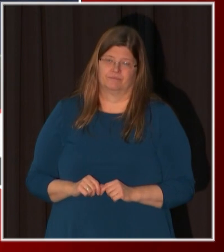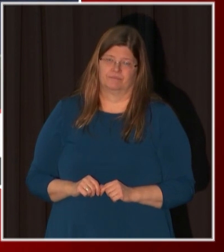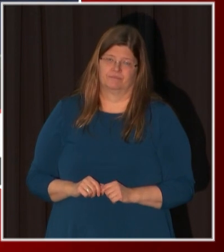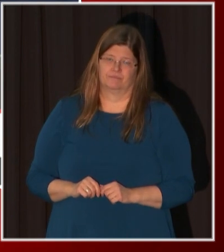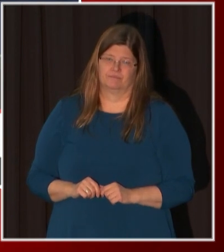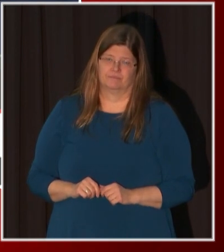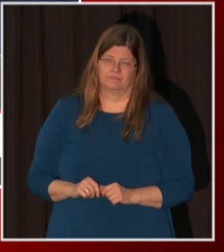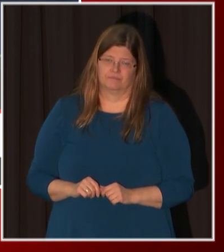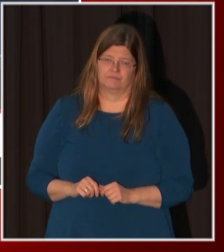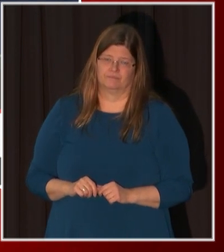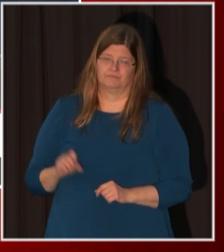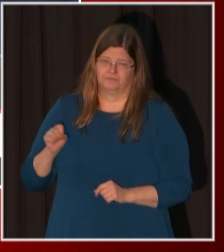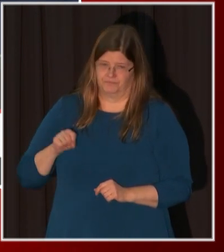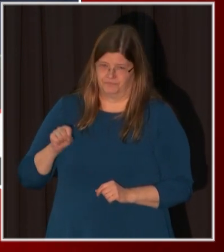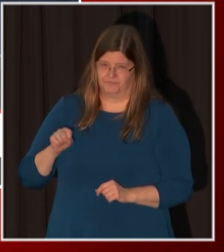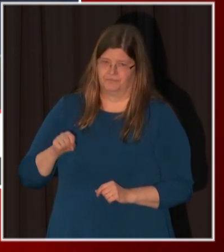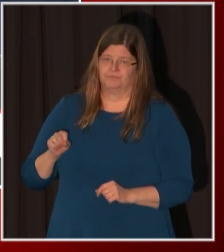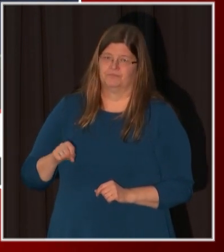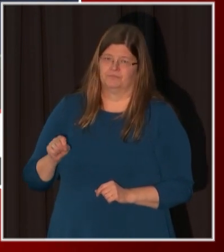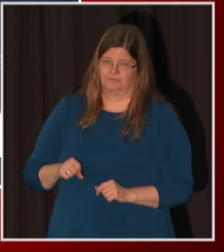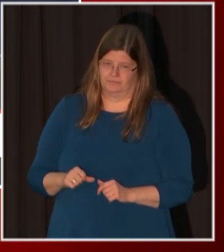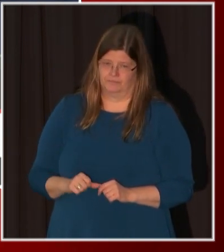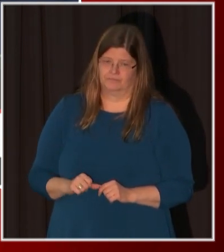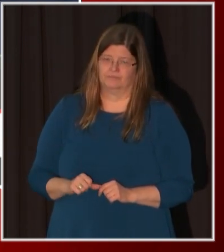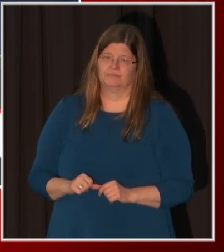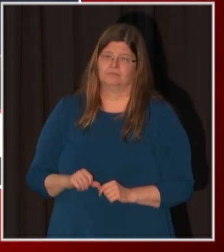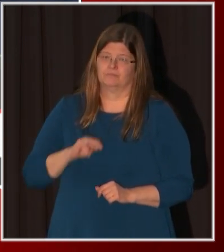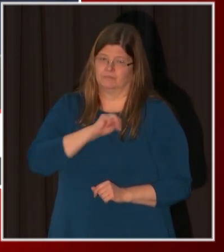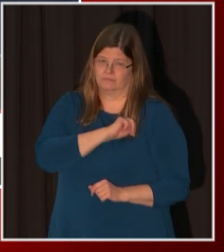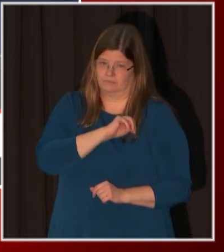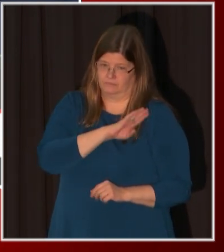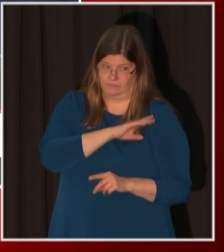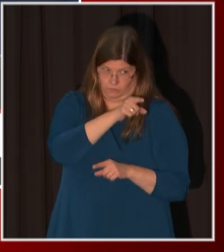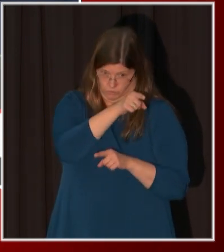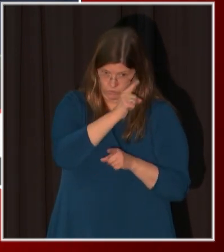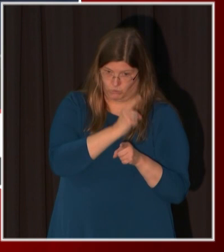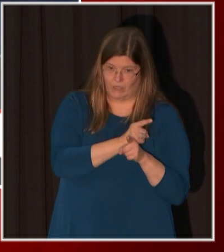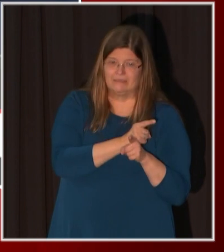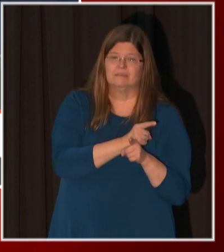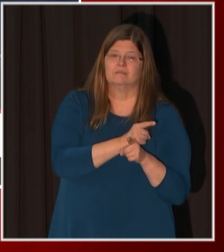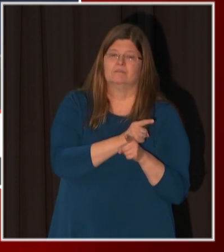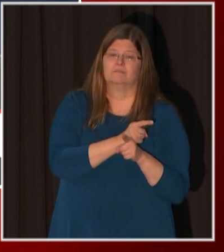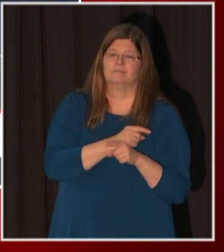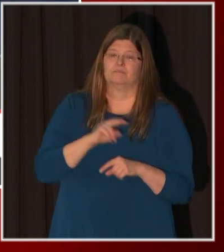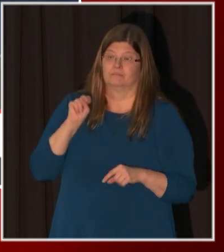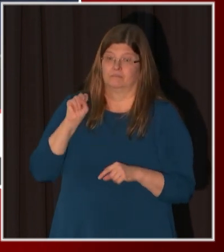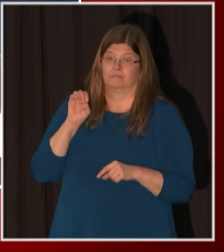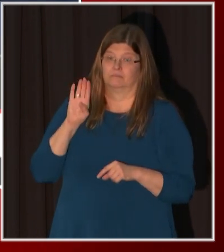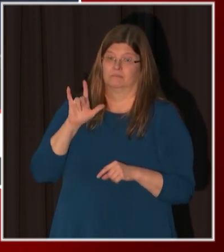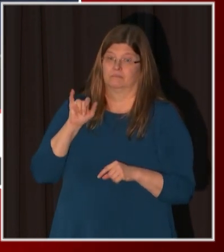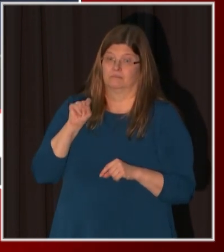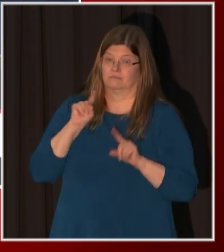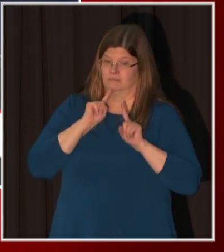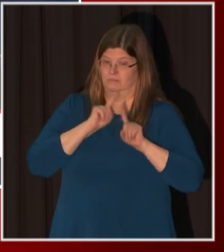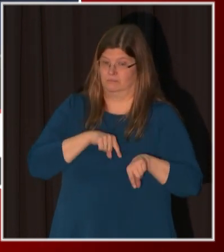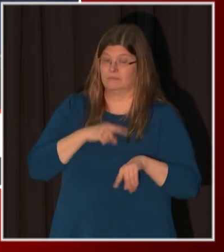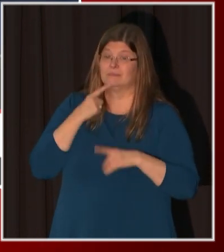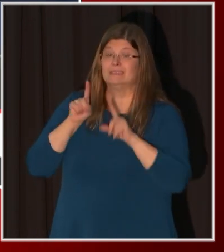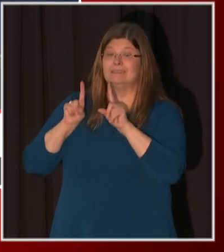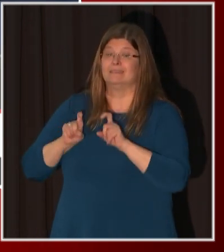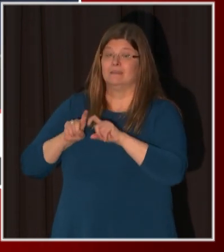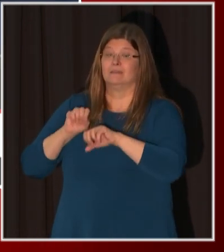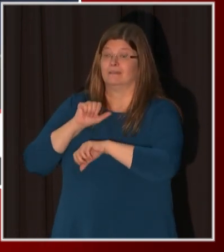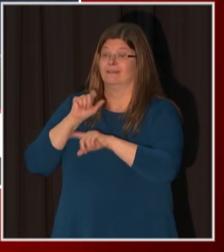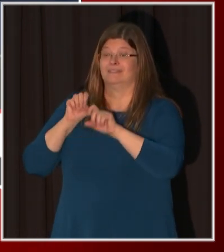Yeah, so the mayor is absolutely on target that the way that the current testing system is set up is that